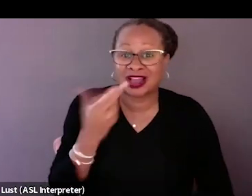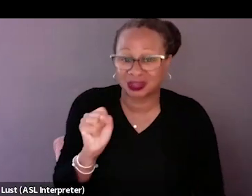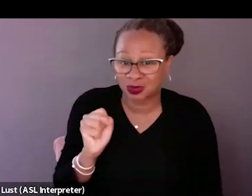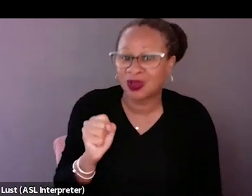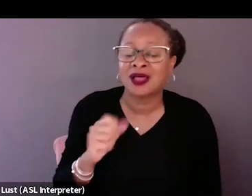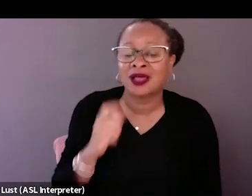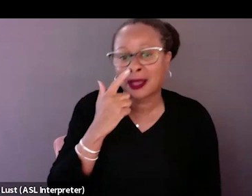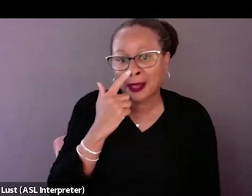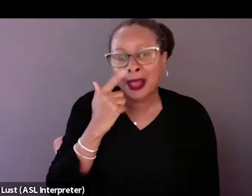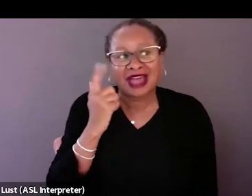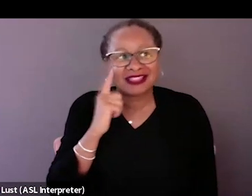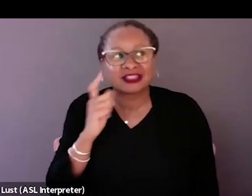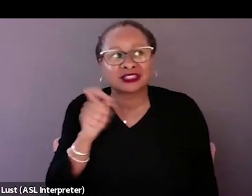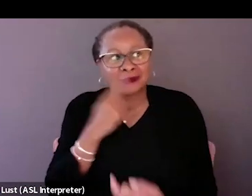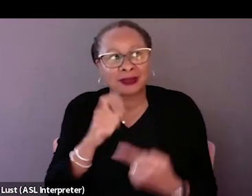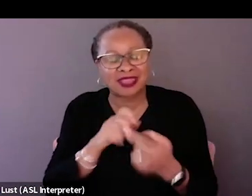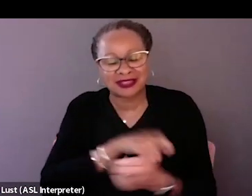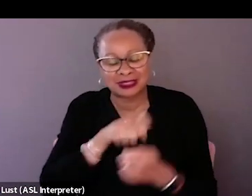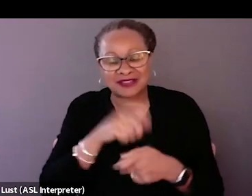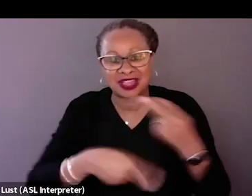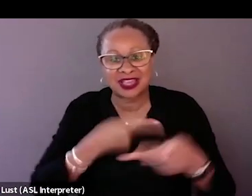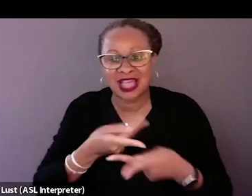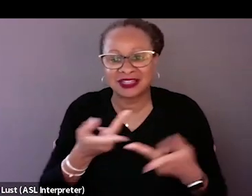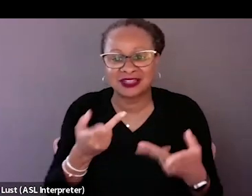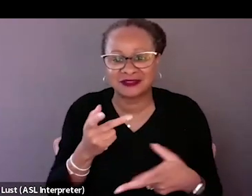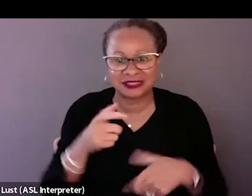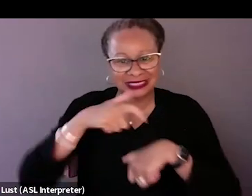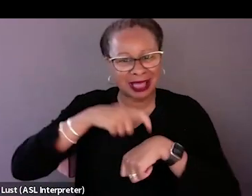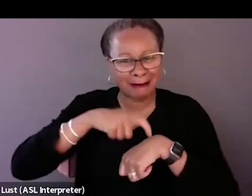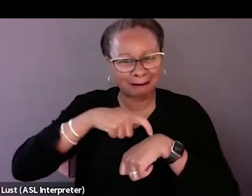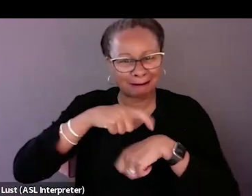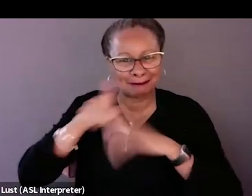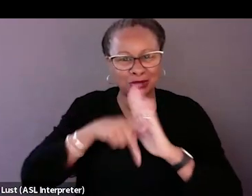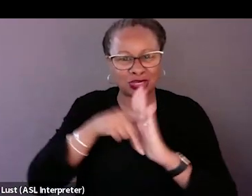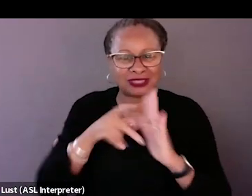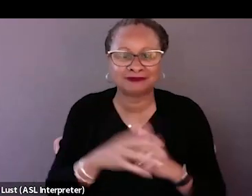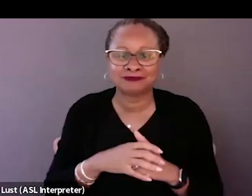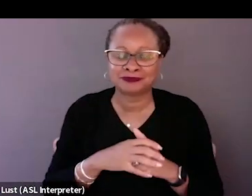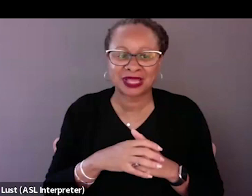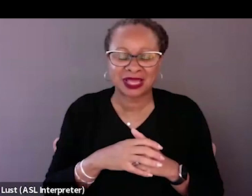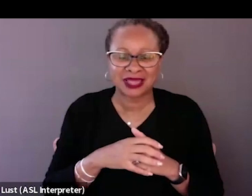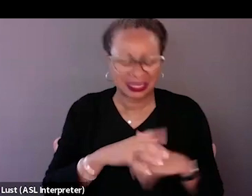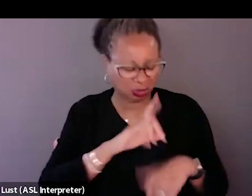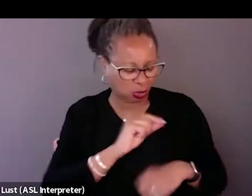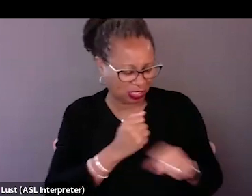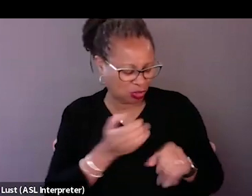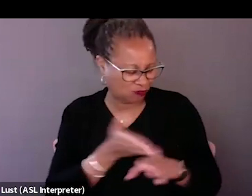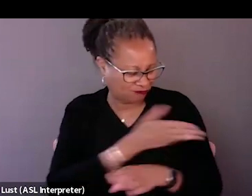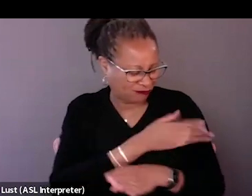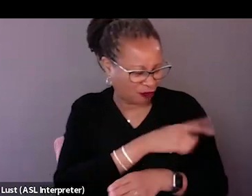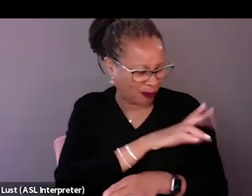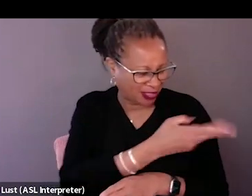think there's something about that particular kind of chronological distance that it gives you the ability of